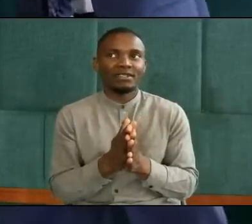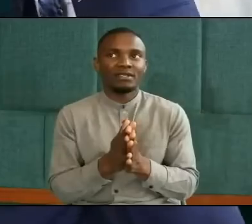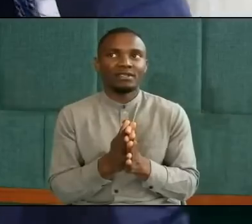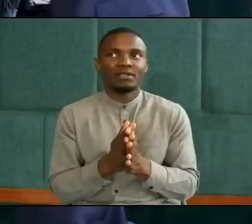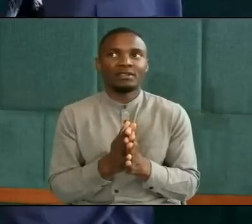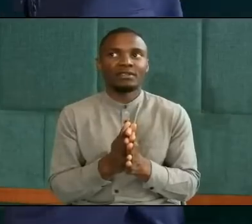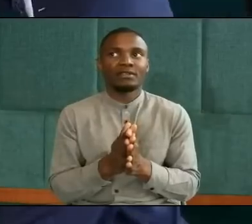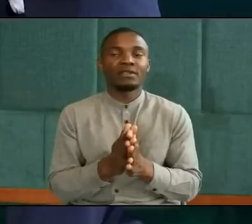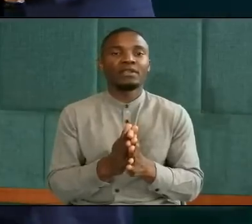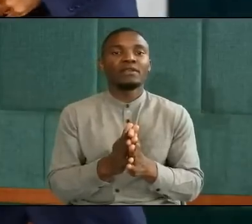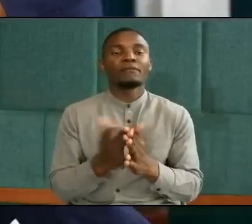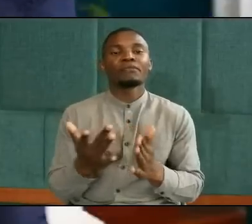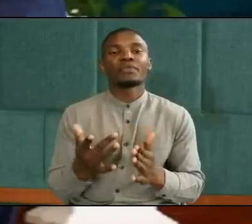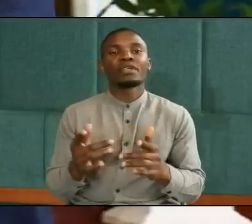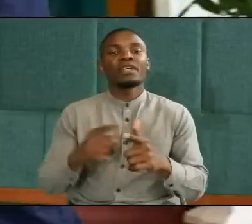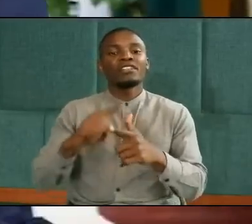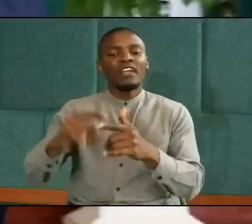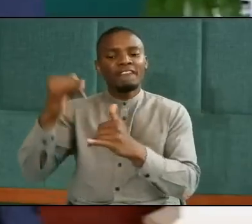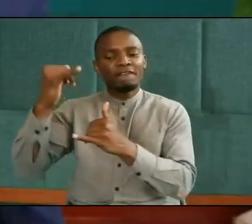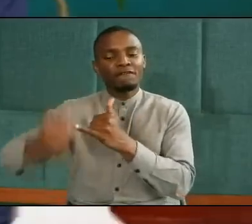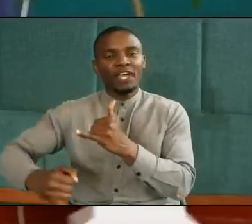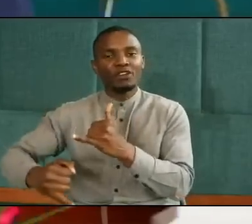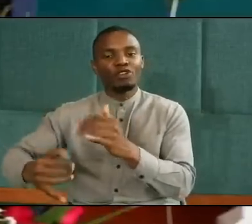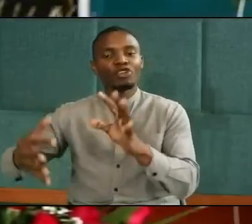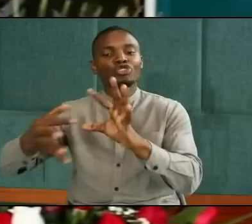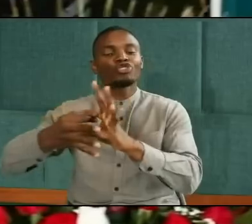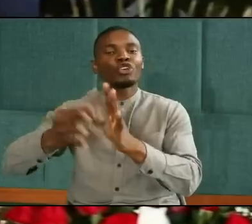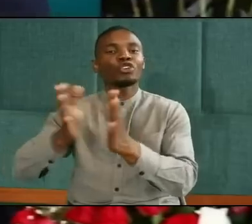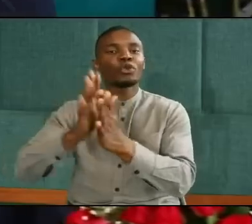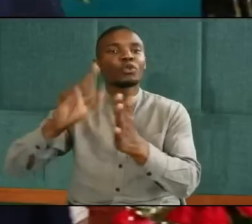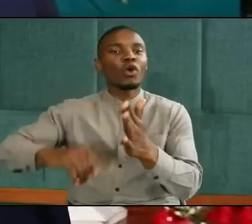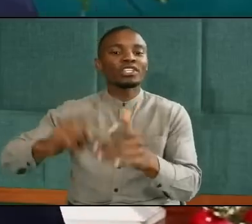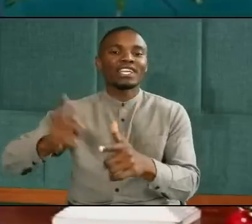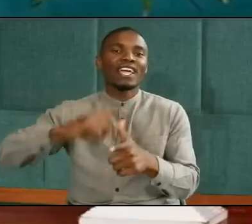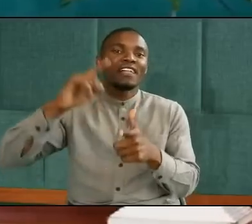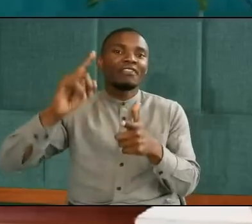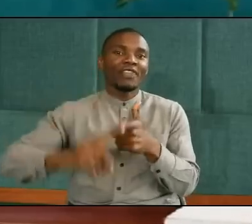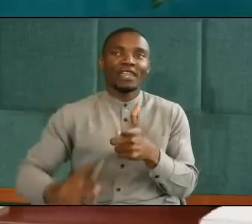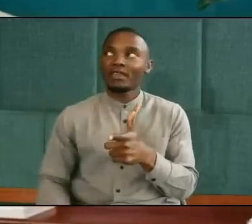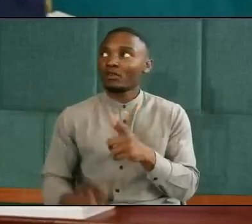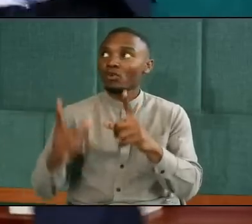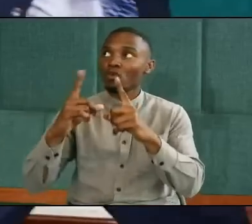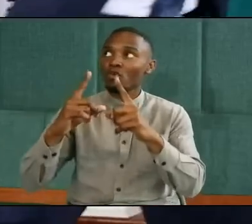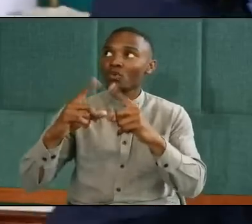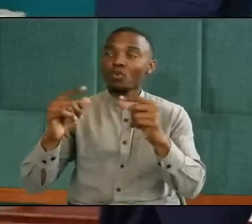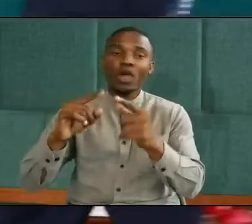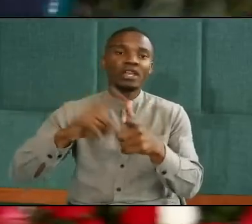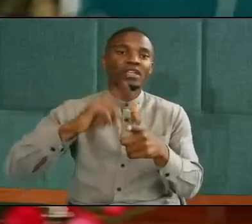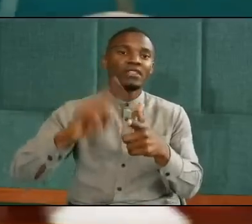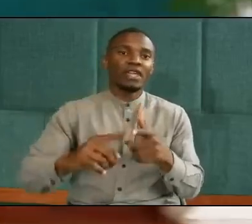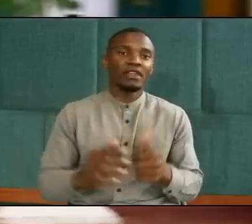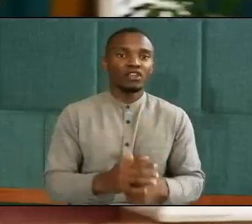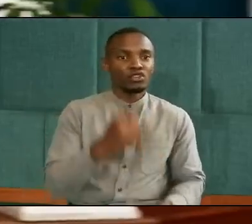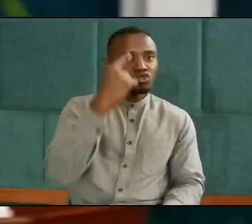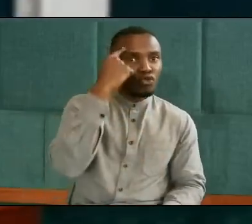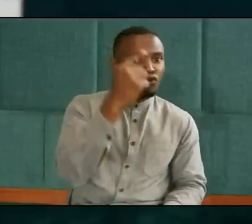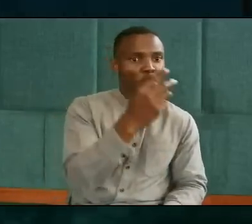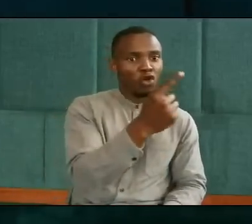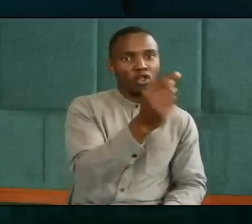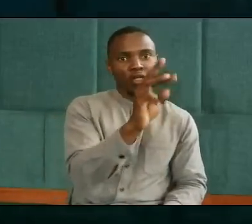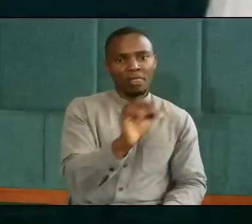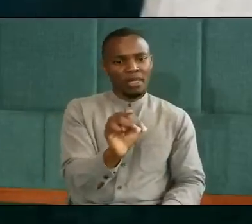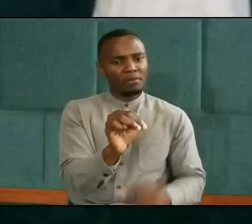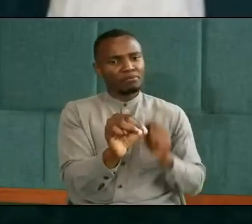have a common between them. But then the last one is then. In other words, 4 of them will be a